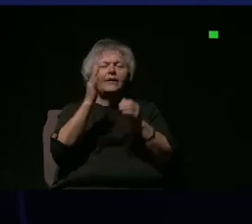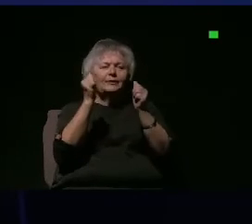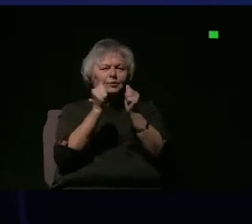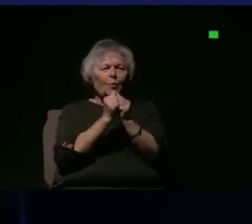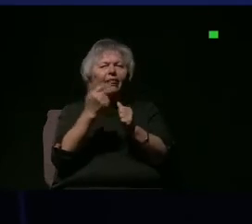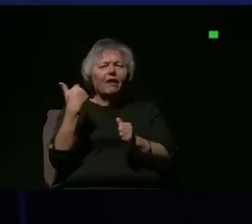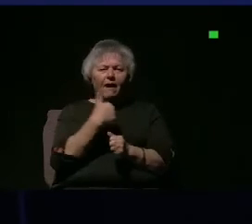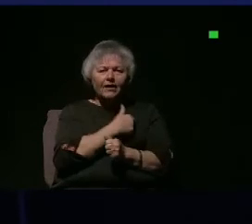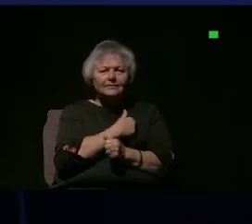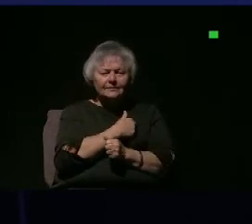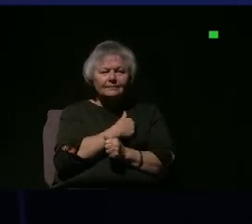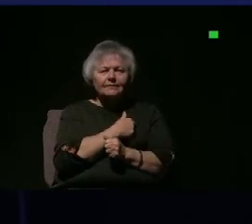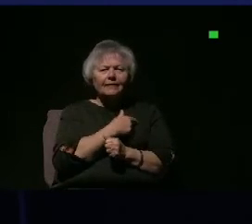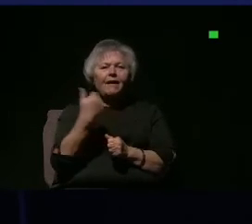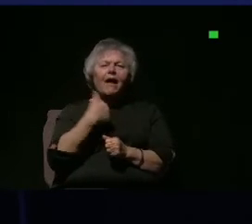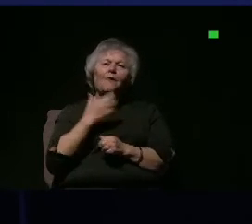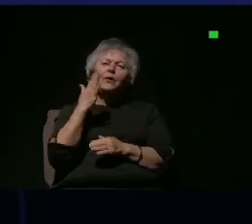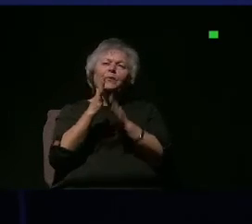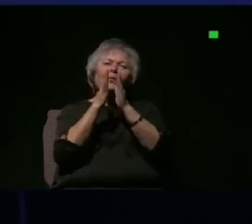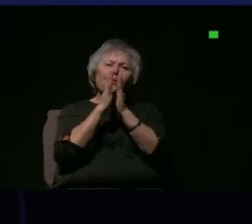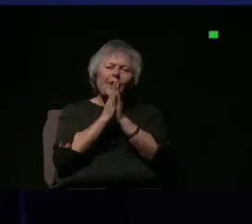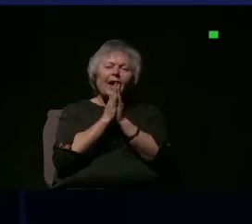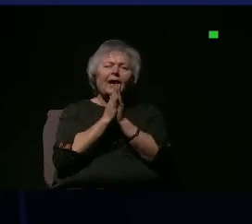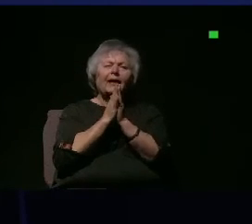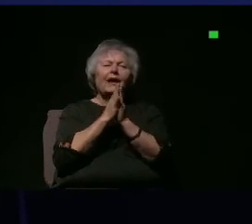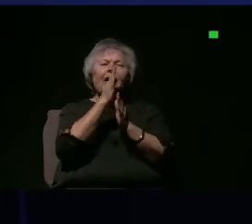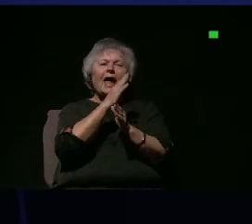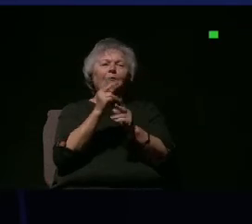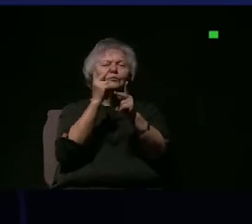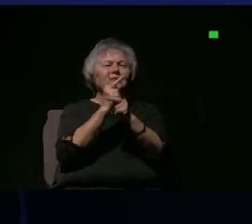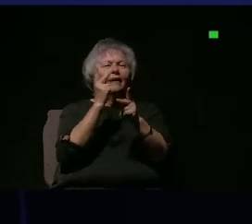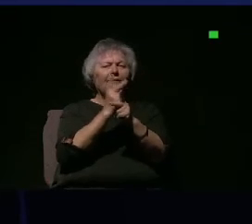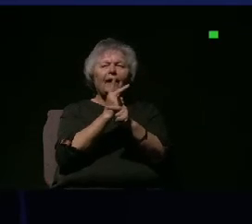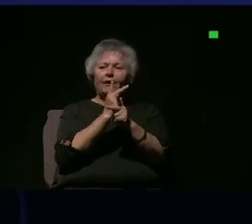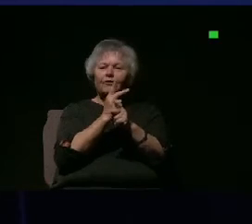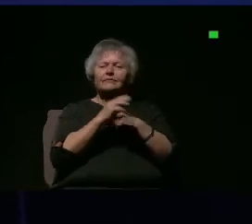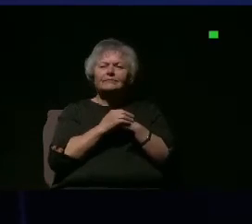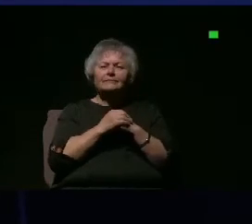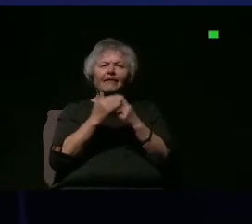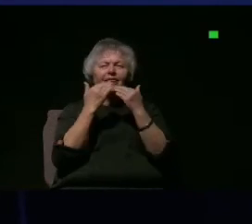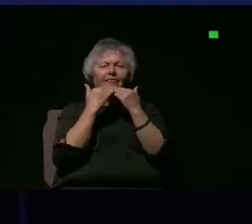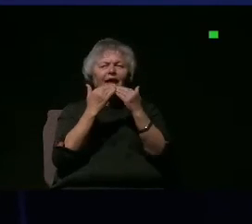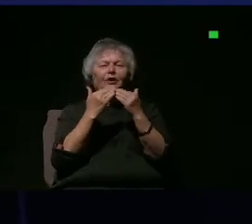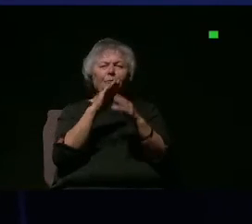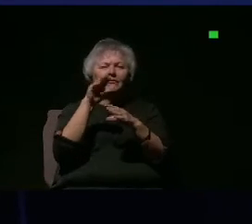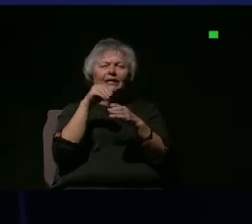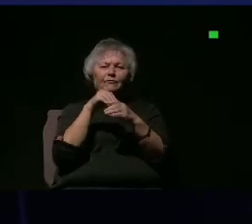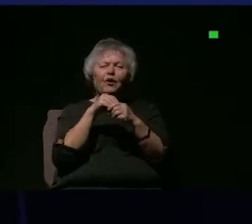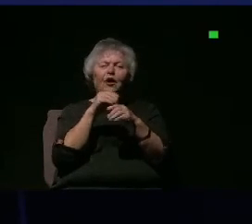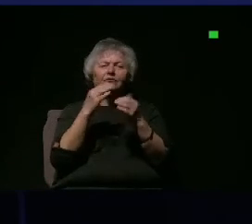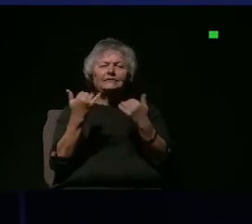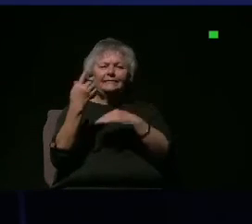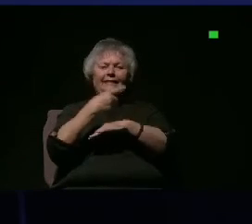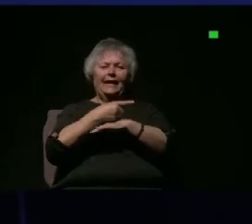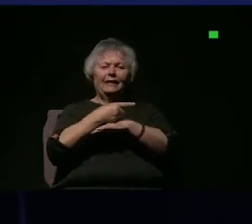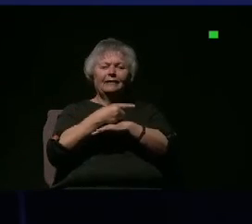going to be praying, and we're going to be looking after each other in a consistent way. Thank you for joining us today. Let's pray.